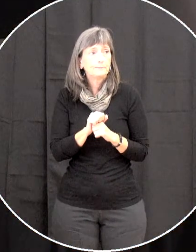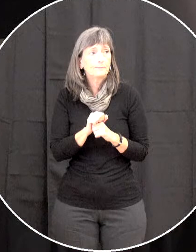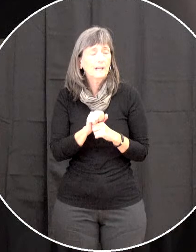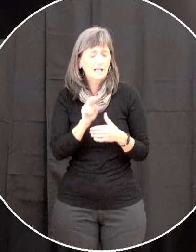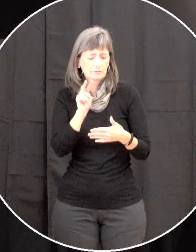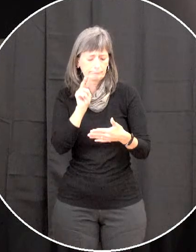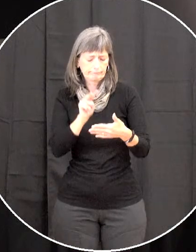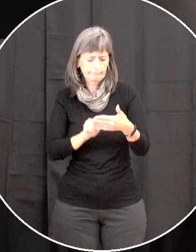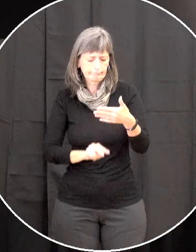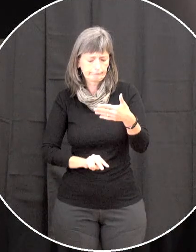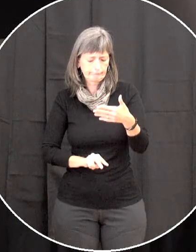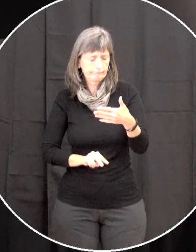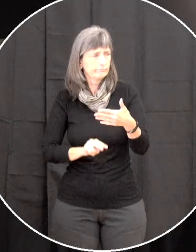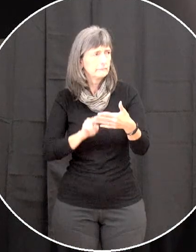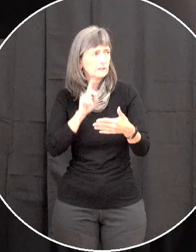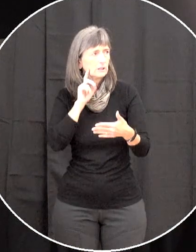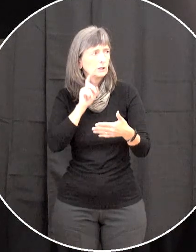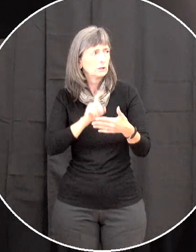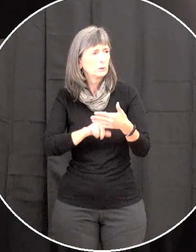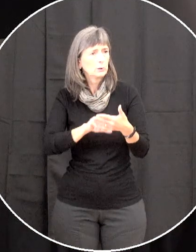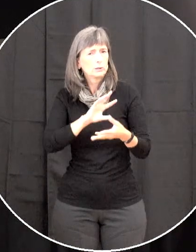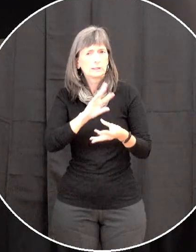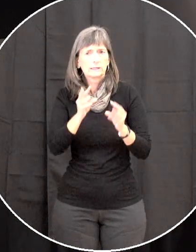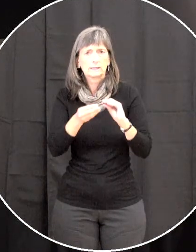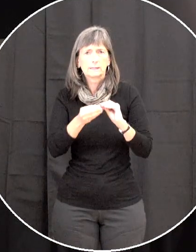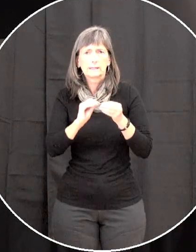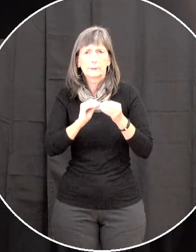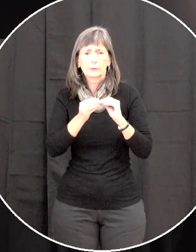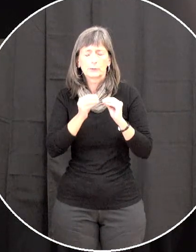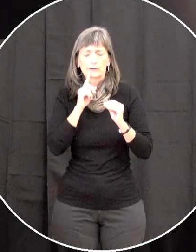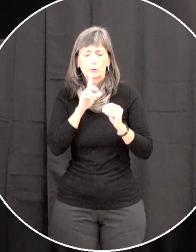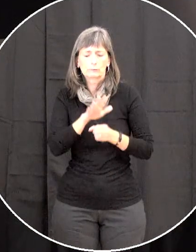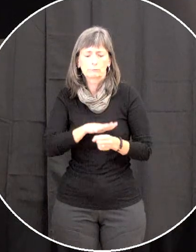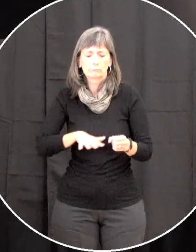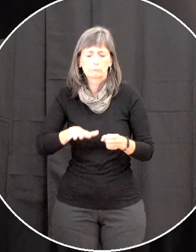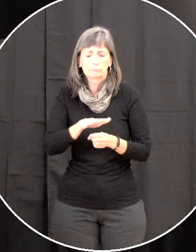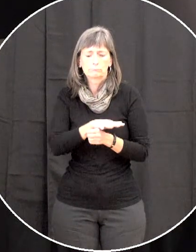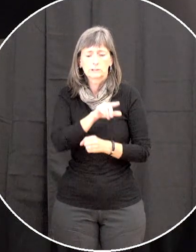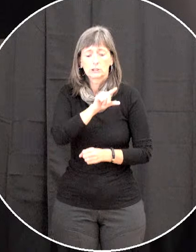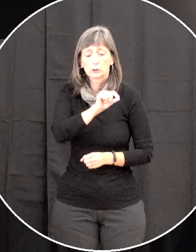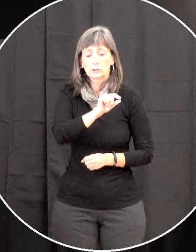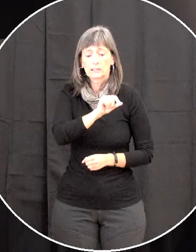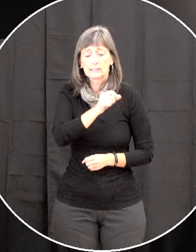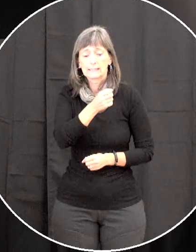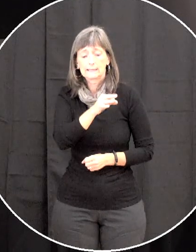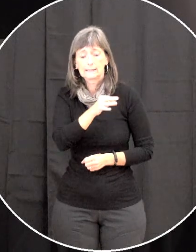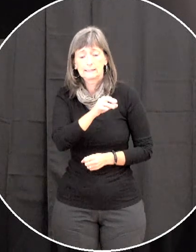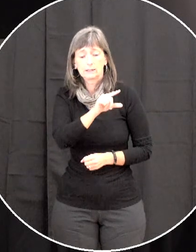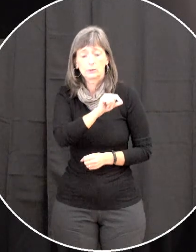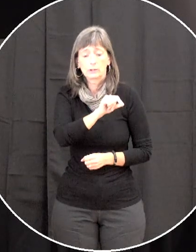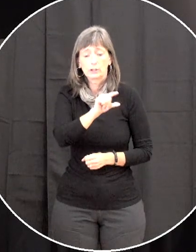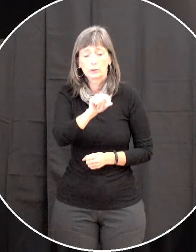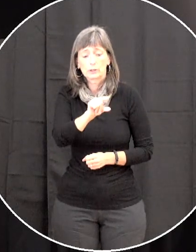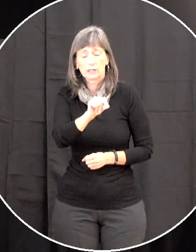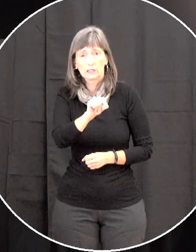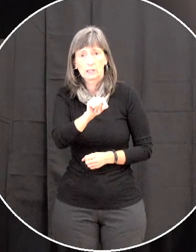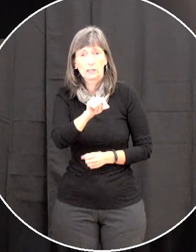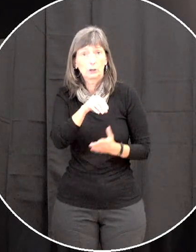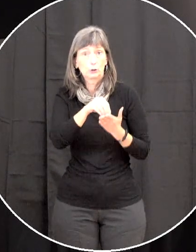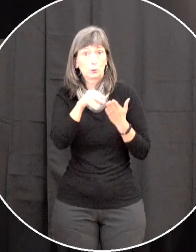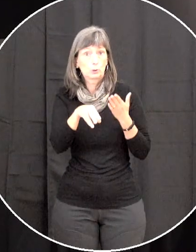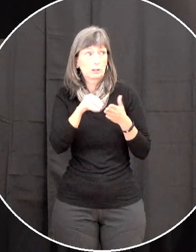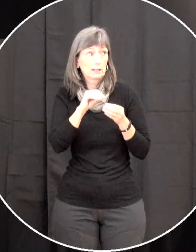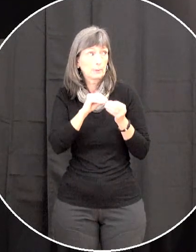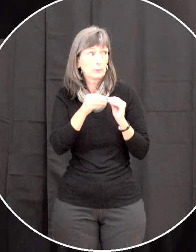I noticed the total enrollment numbers for the district, and this says the 2019-2020 enrollment numbers, so I'm assuming that's